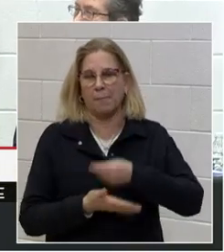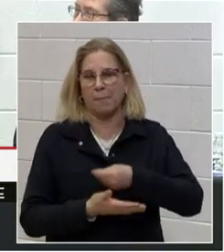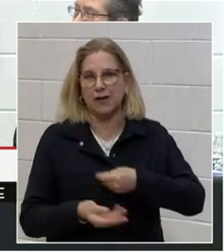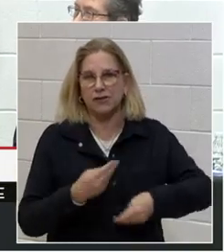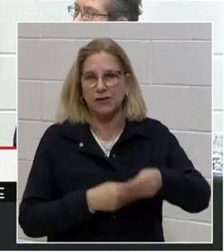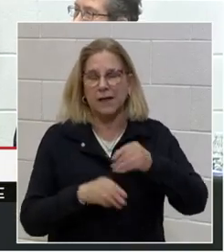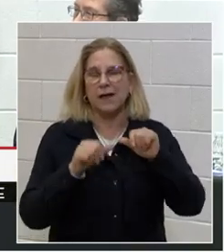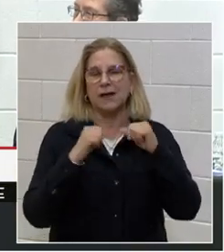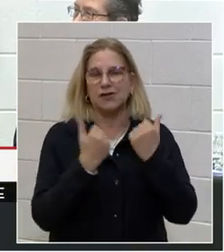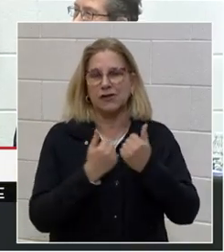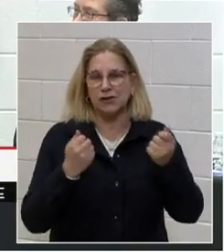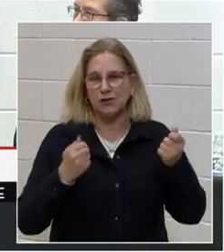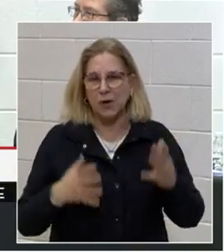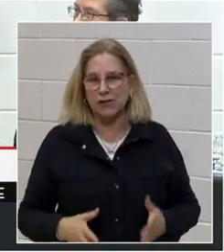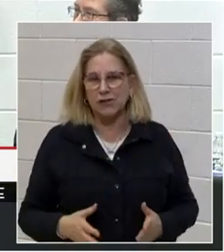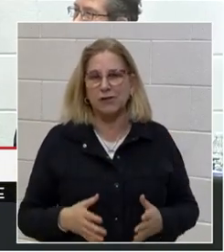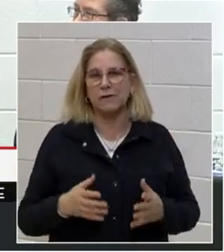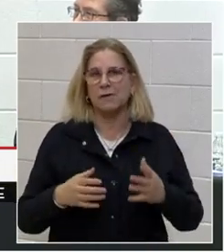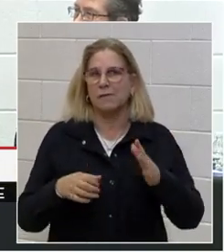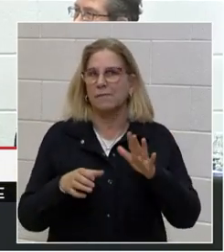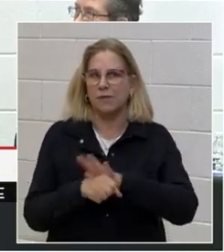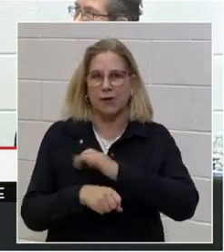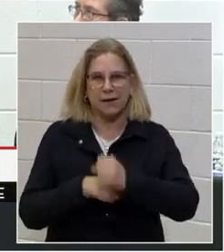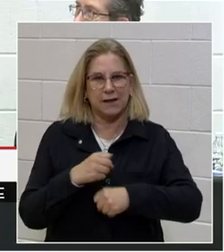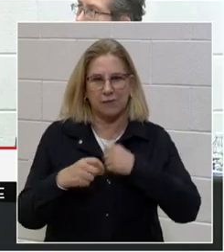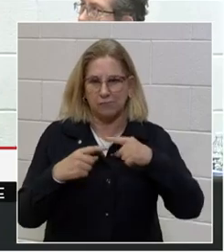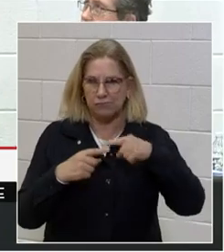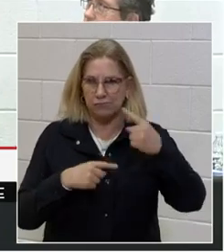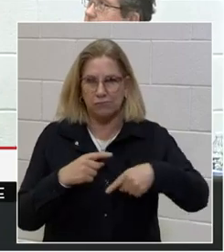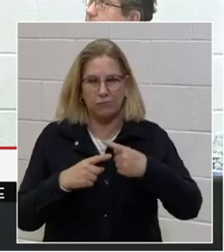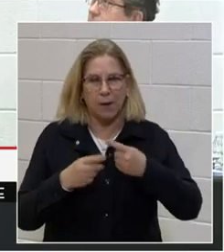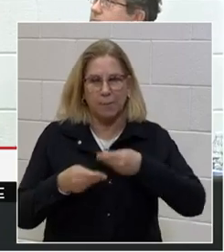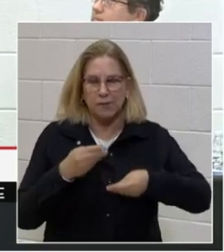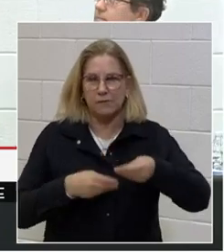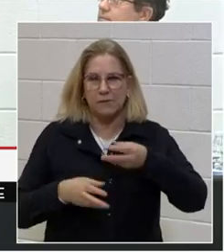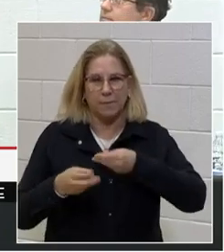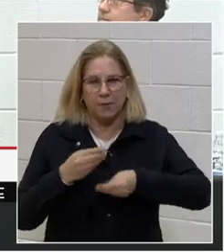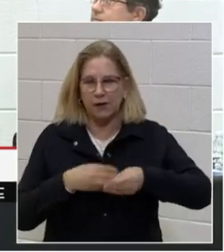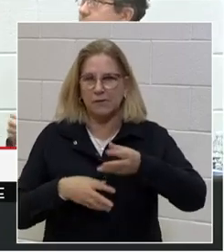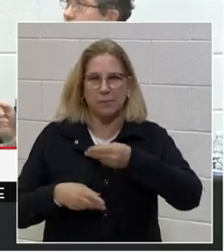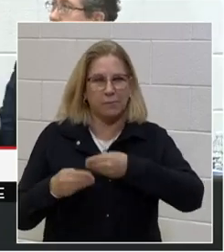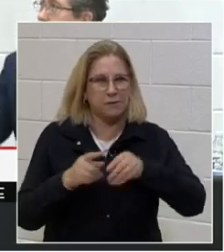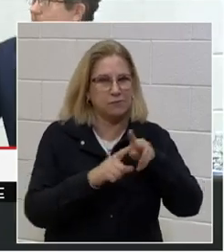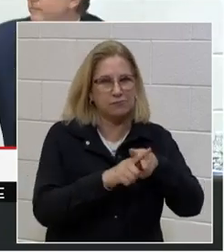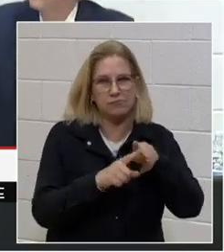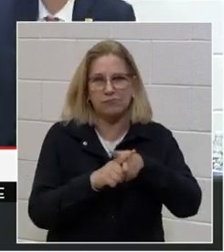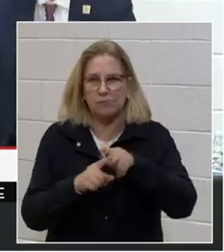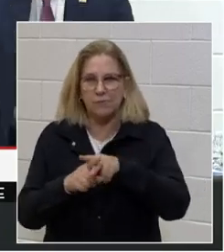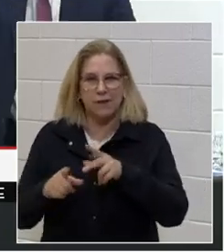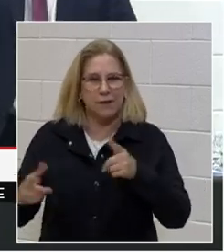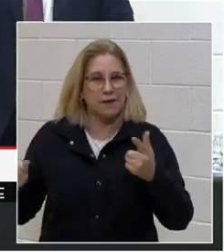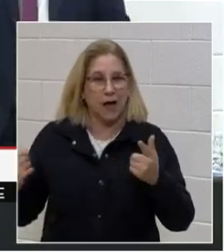year to make sure we're implementing our budget and formulating the new one. So with that, please welcome Kevin Donahue.